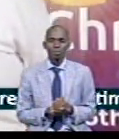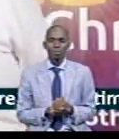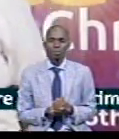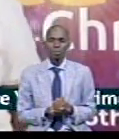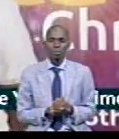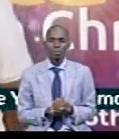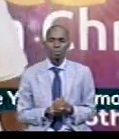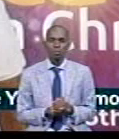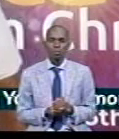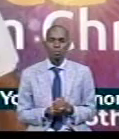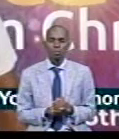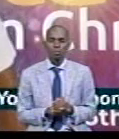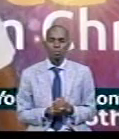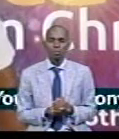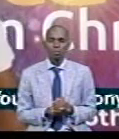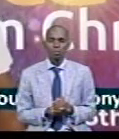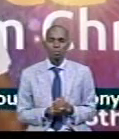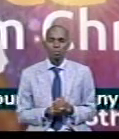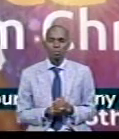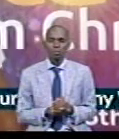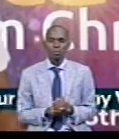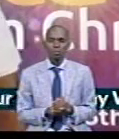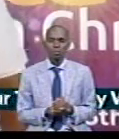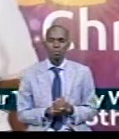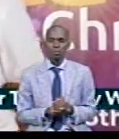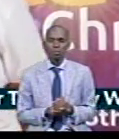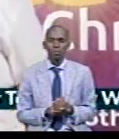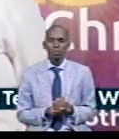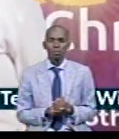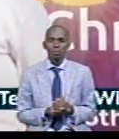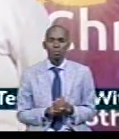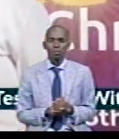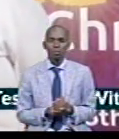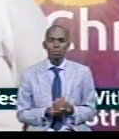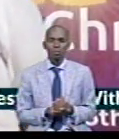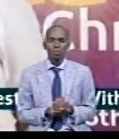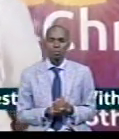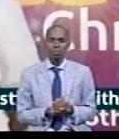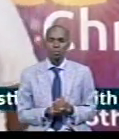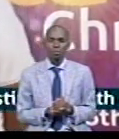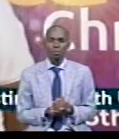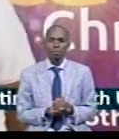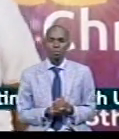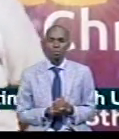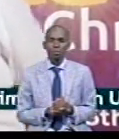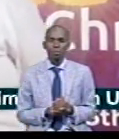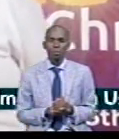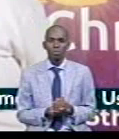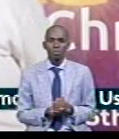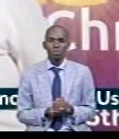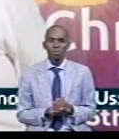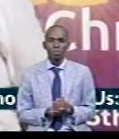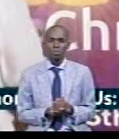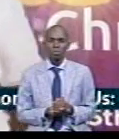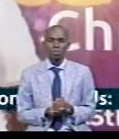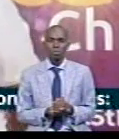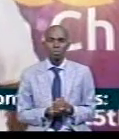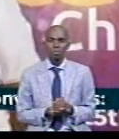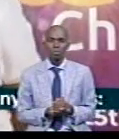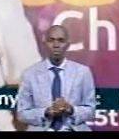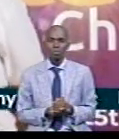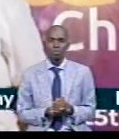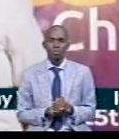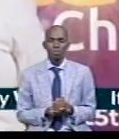in the Casa Ponte, we should be Bomania, and I'm so upright and pastor. I think you saw